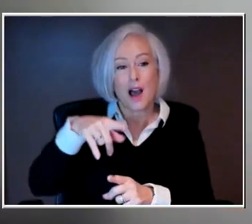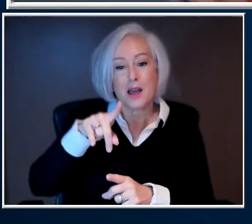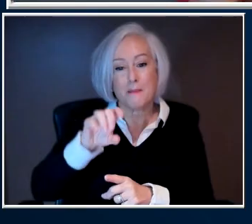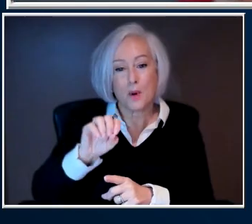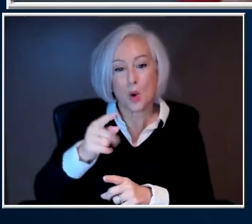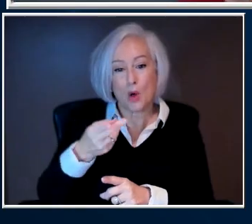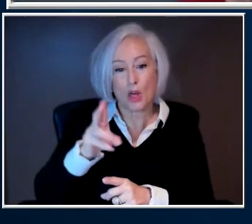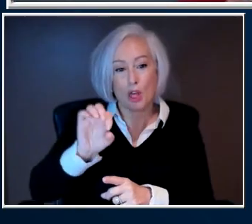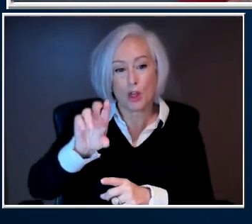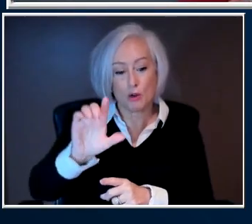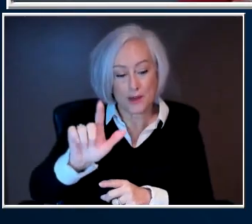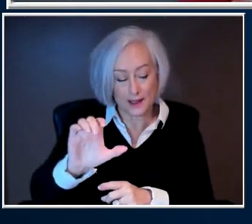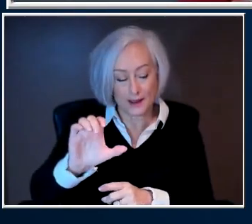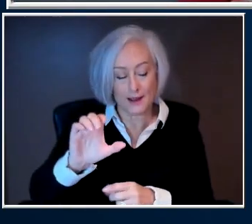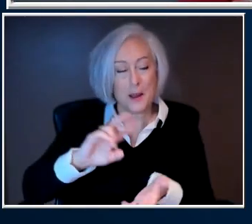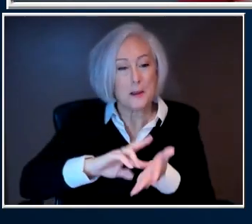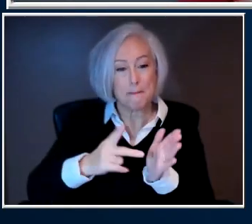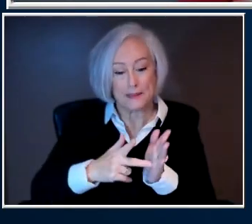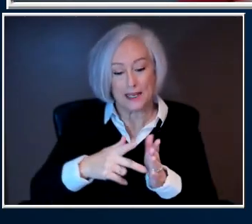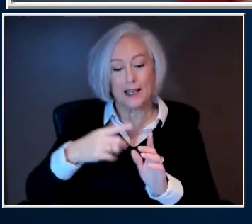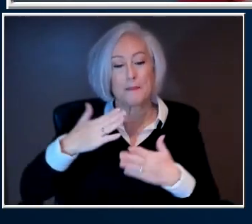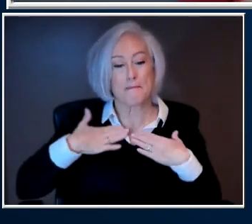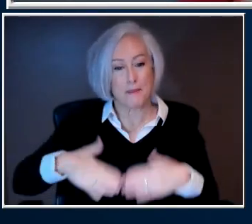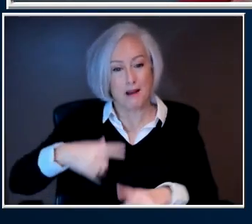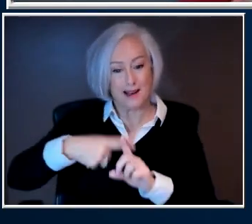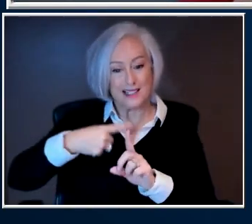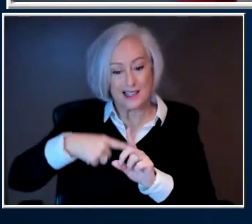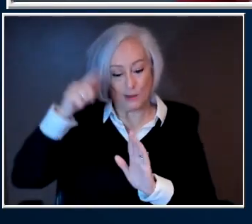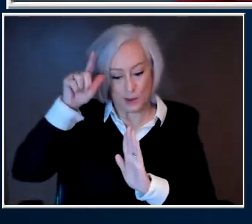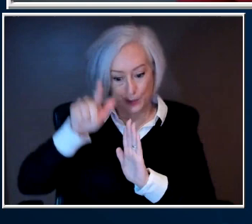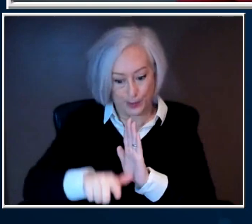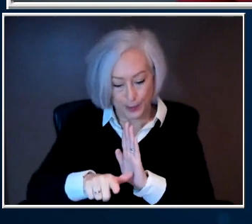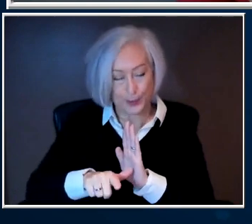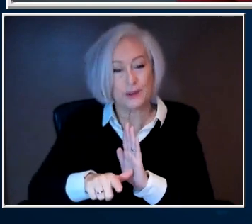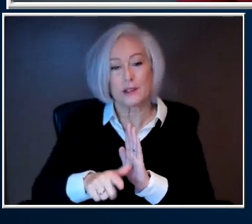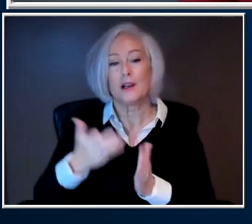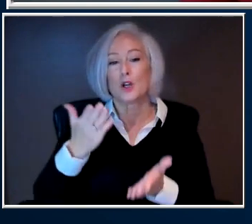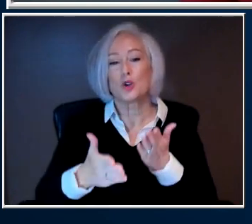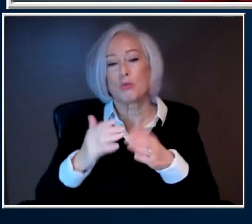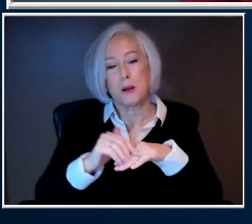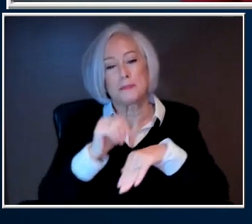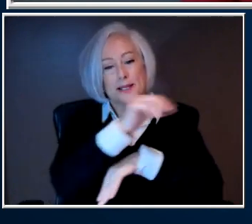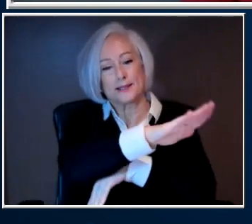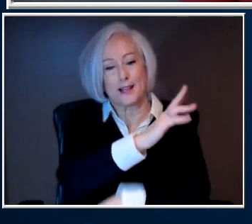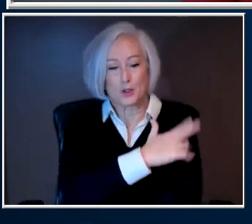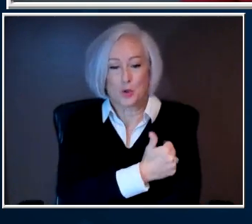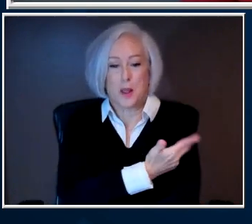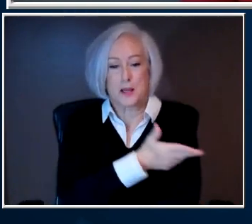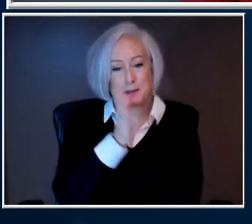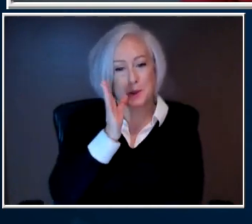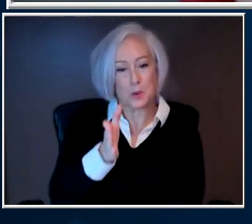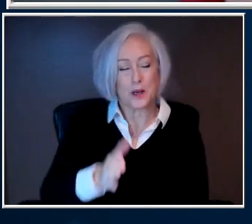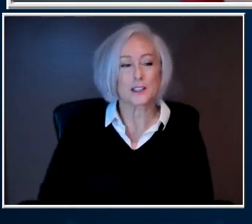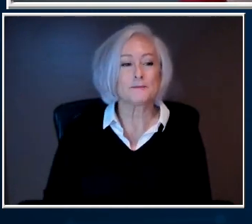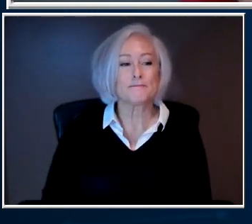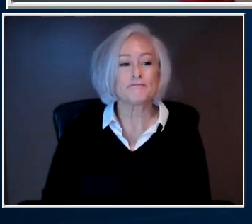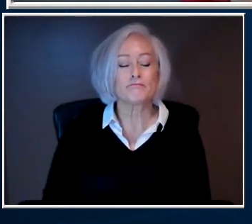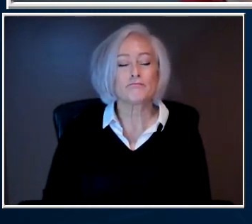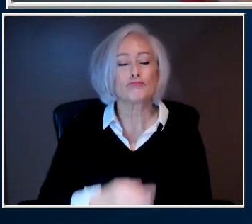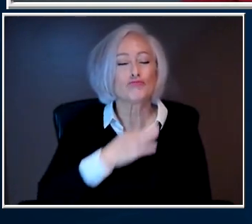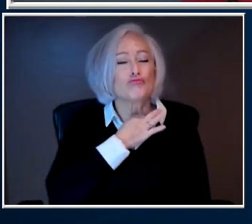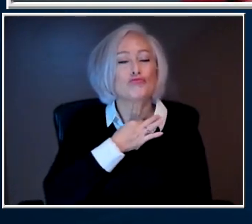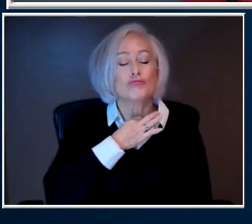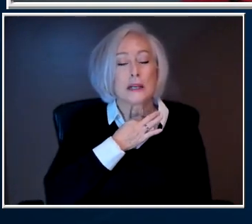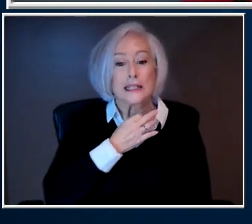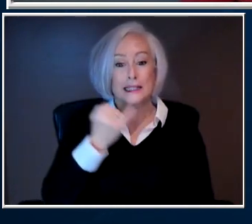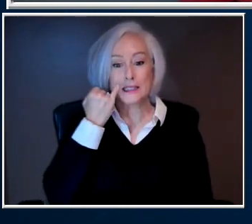So, Dr. Allen, before we let you go and wrap up, tell us, how do we know to come find you all at the stadium? If we